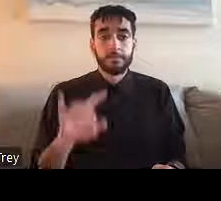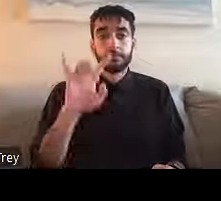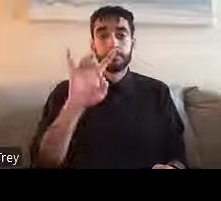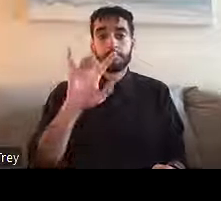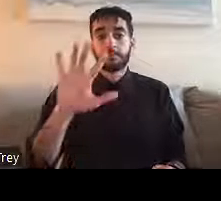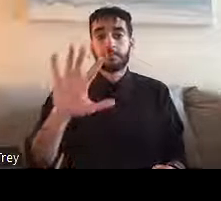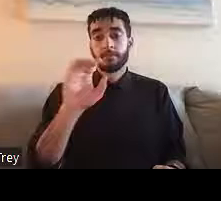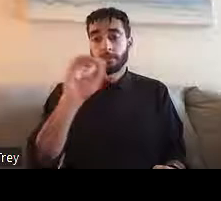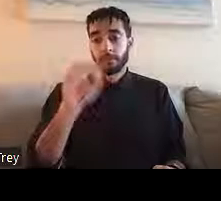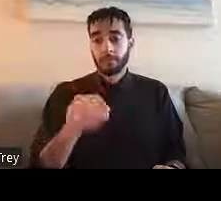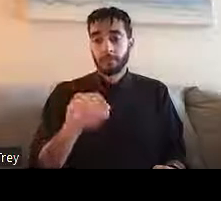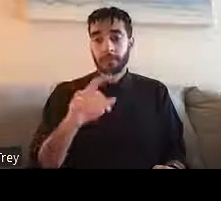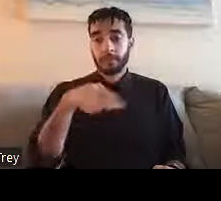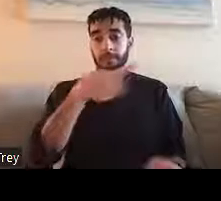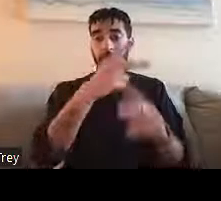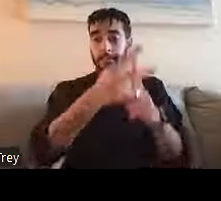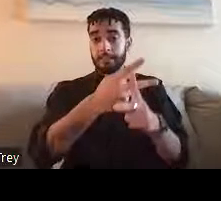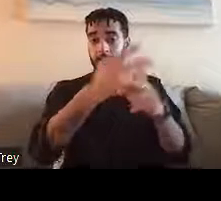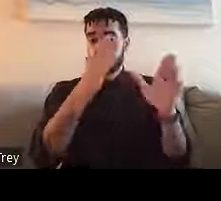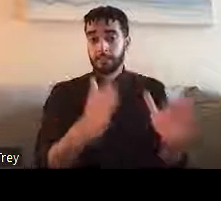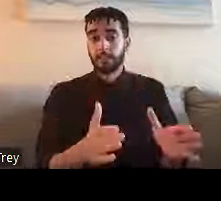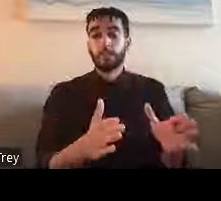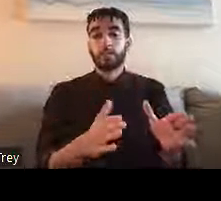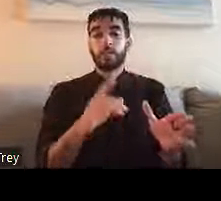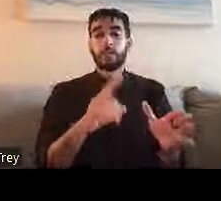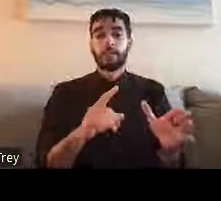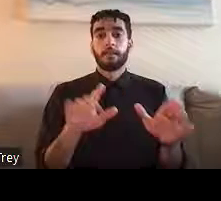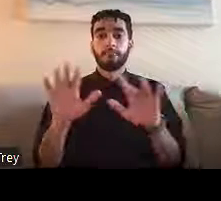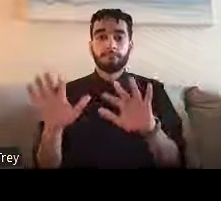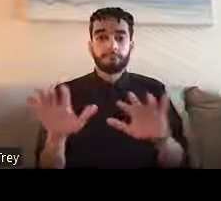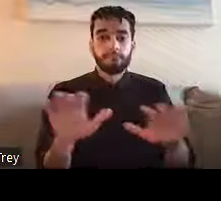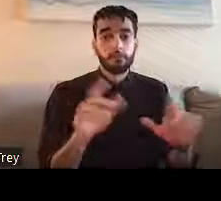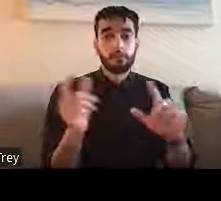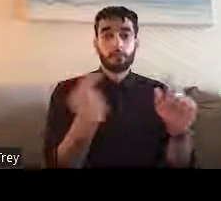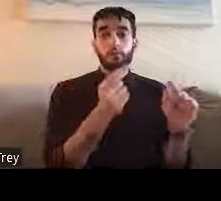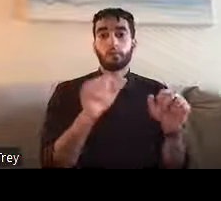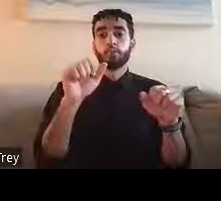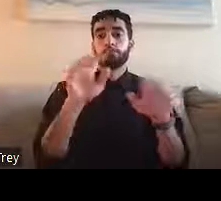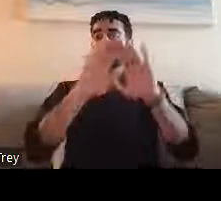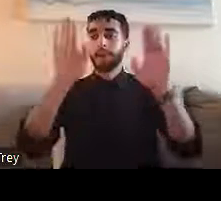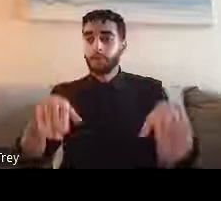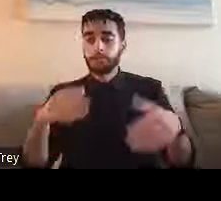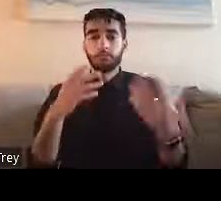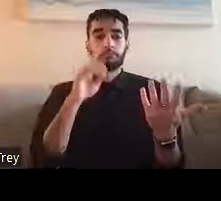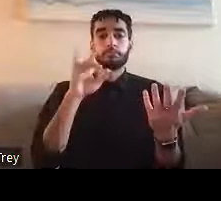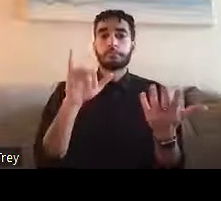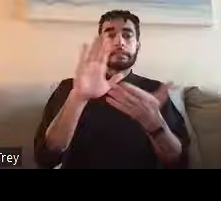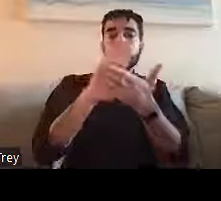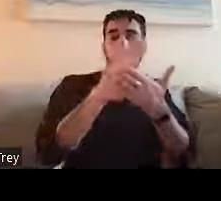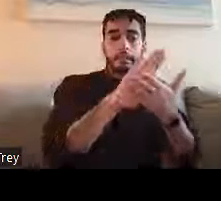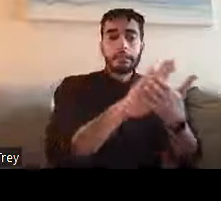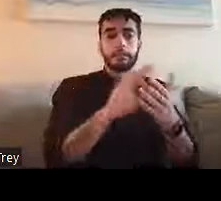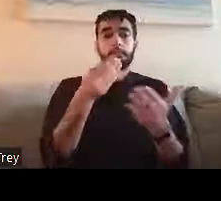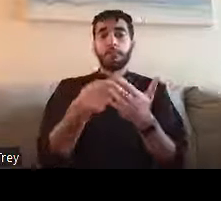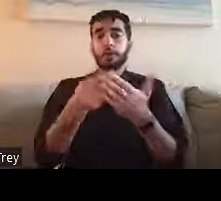85% of caregivers reported that they also managed the care recipient's household chores, such as cleaning, managing money, and